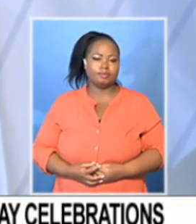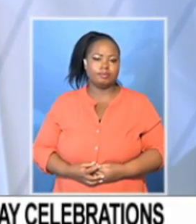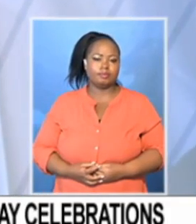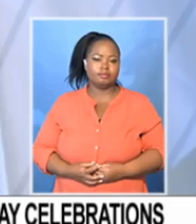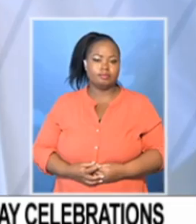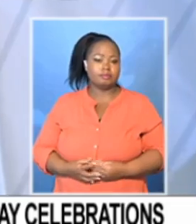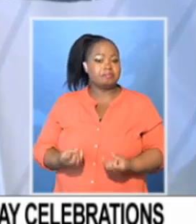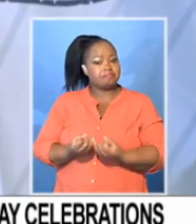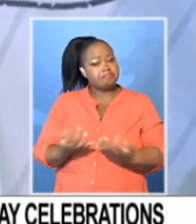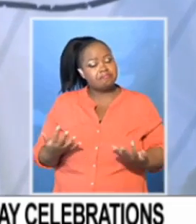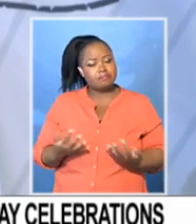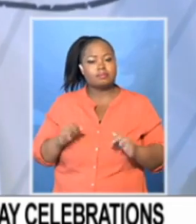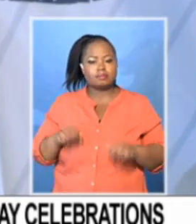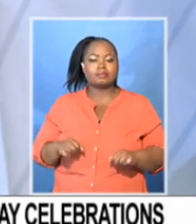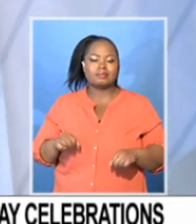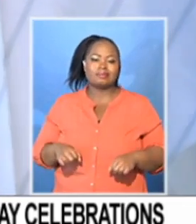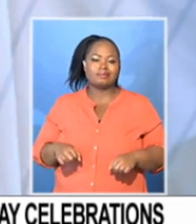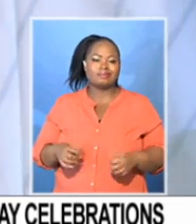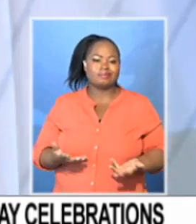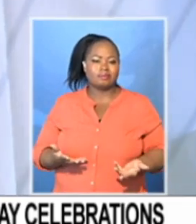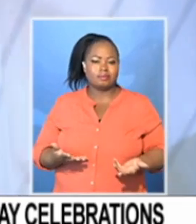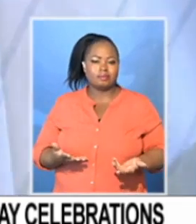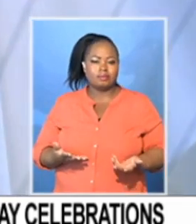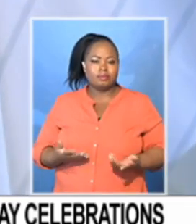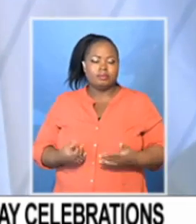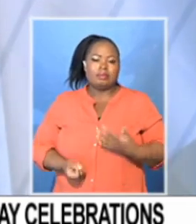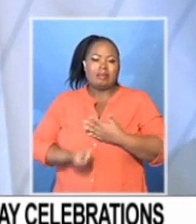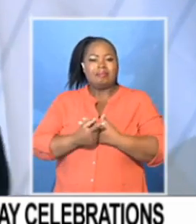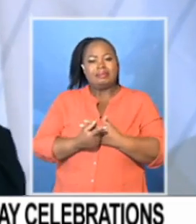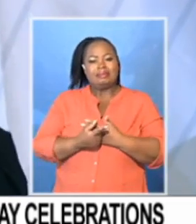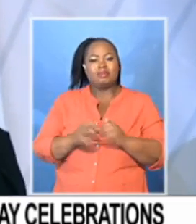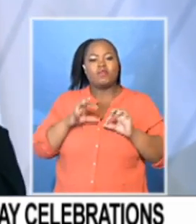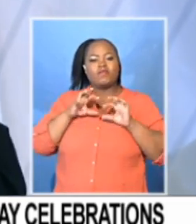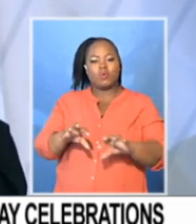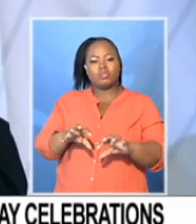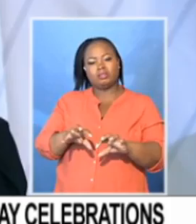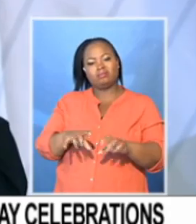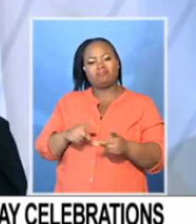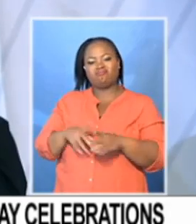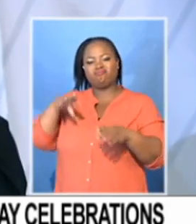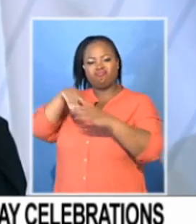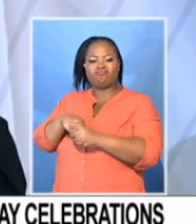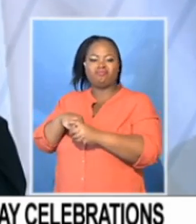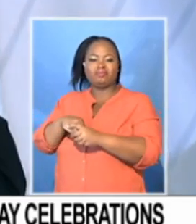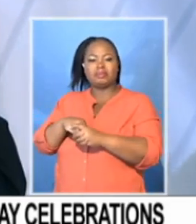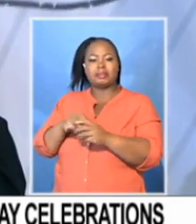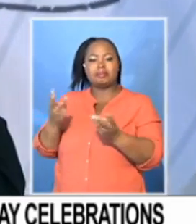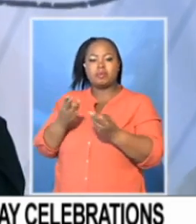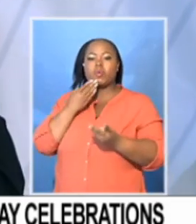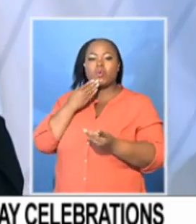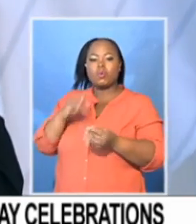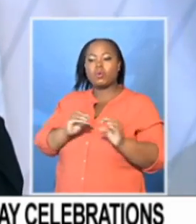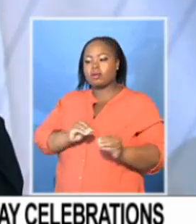Most are enticed to join the trafficking rings